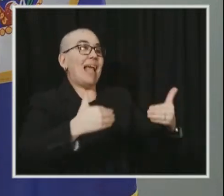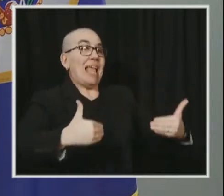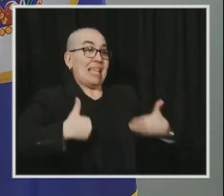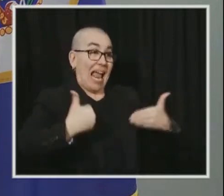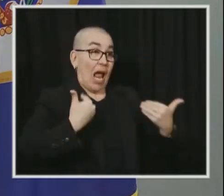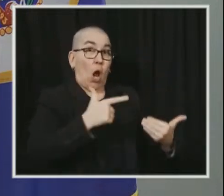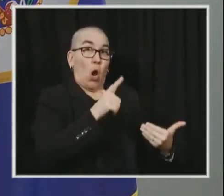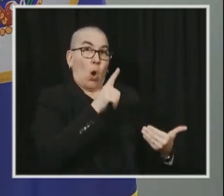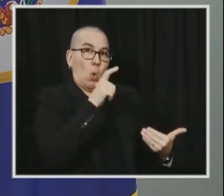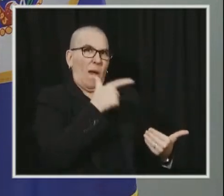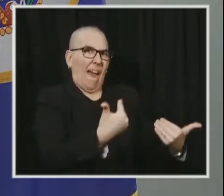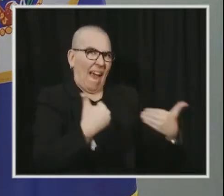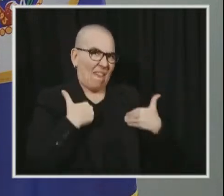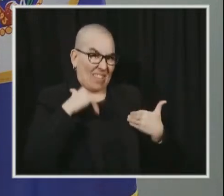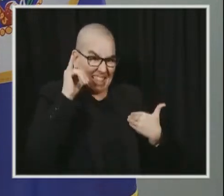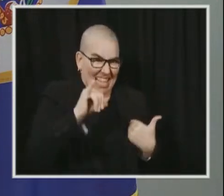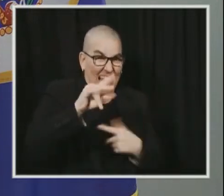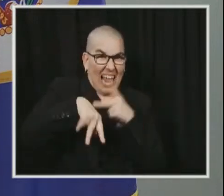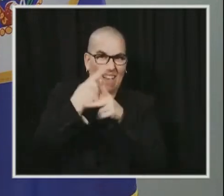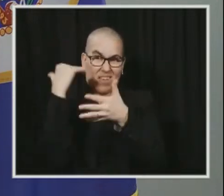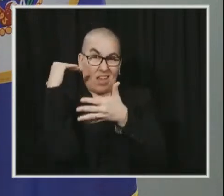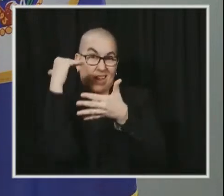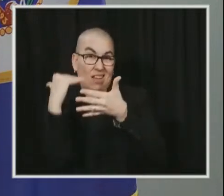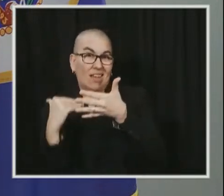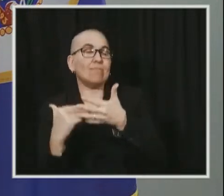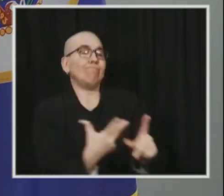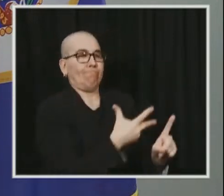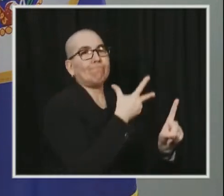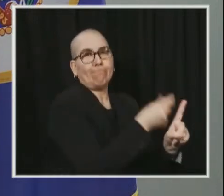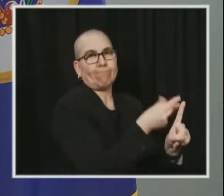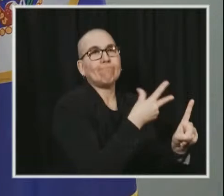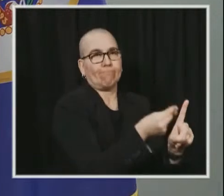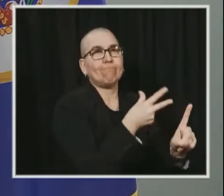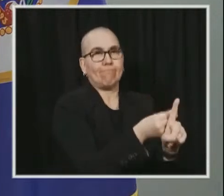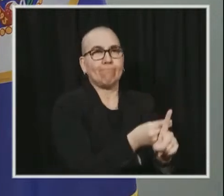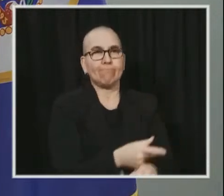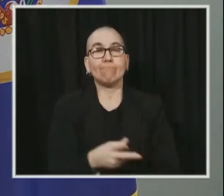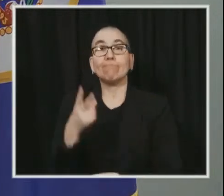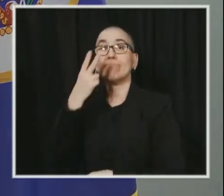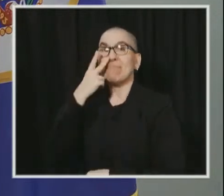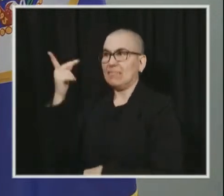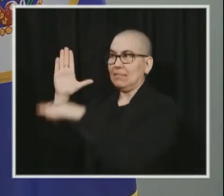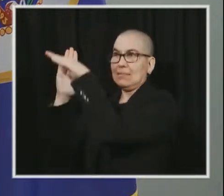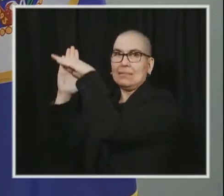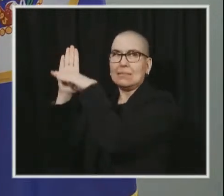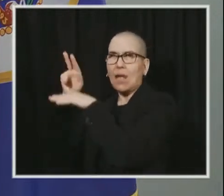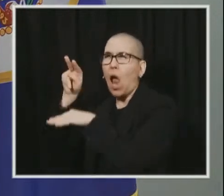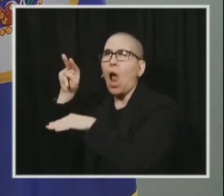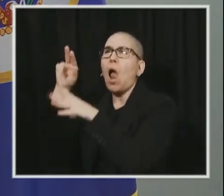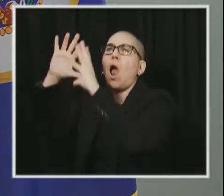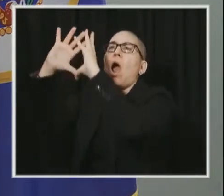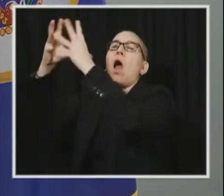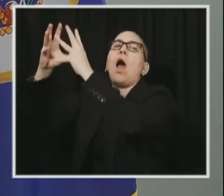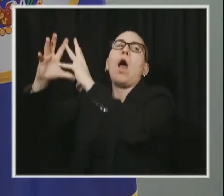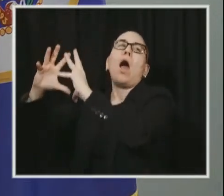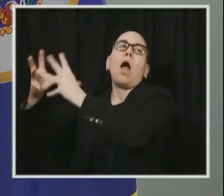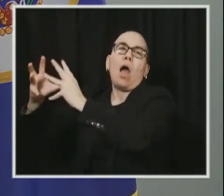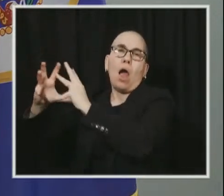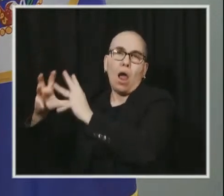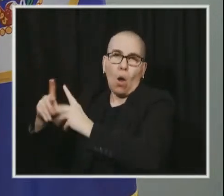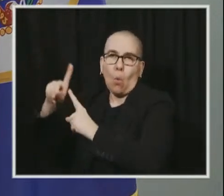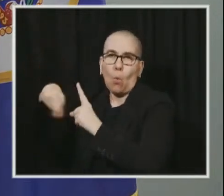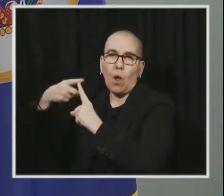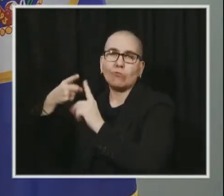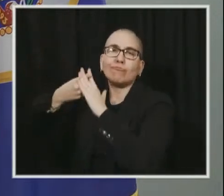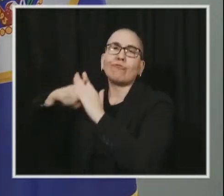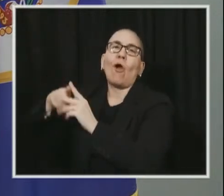this very specific list of people with these specific conditions, we will also begin vaccinating the targeted